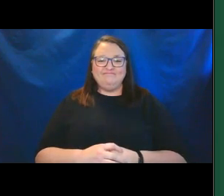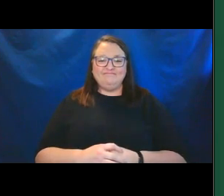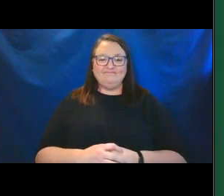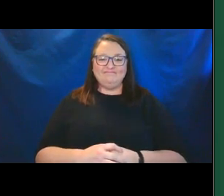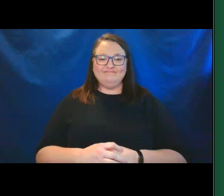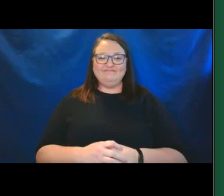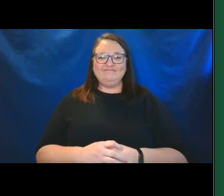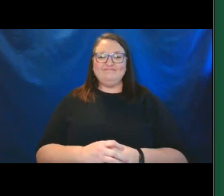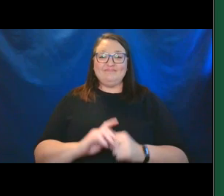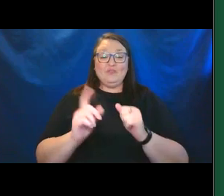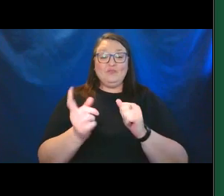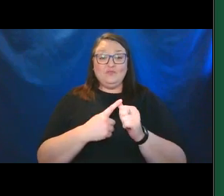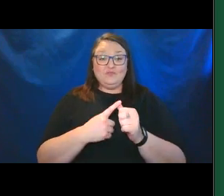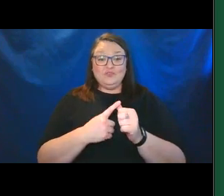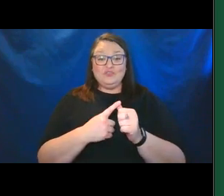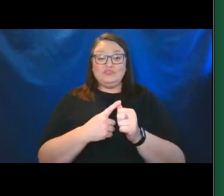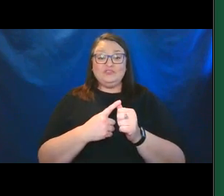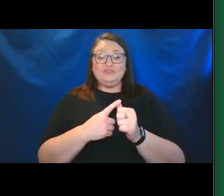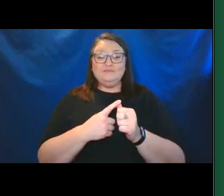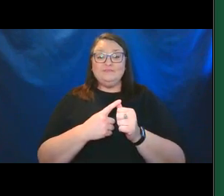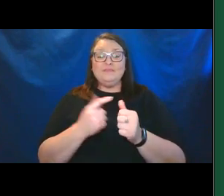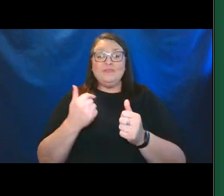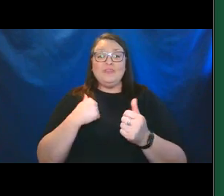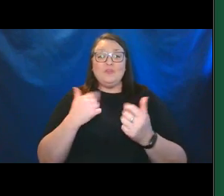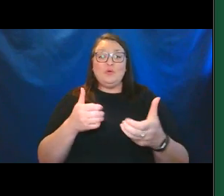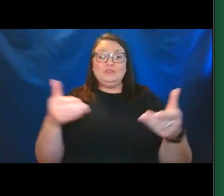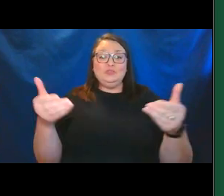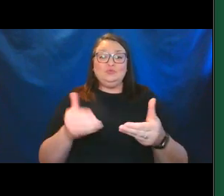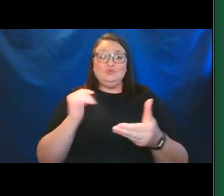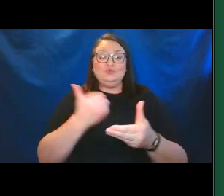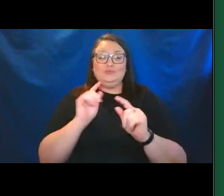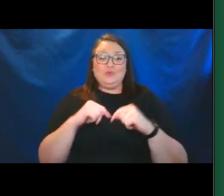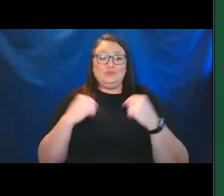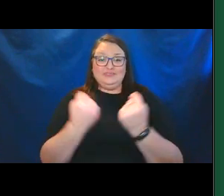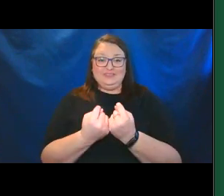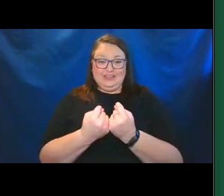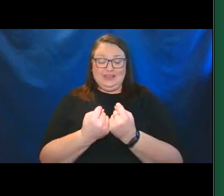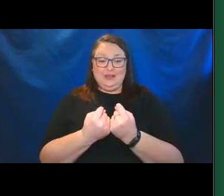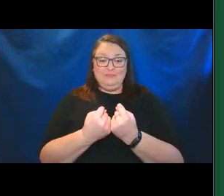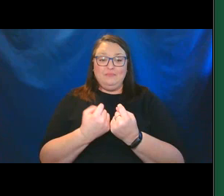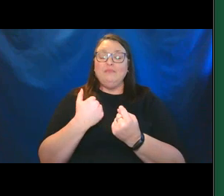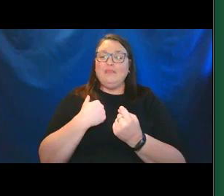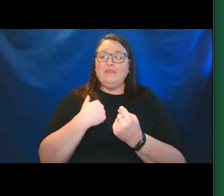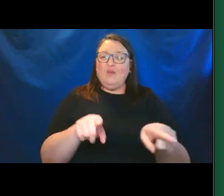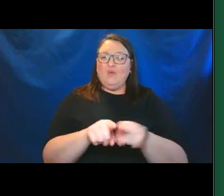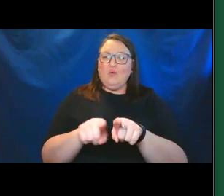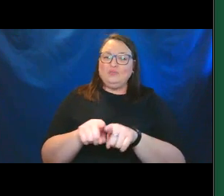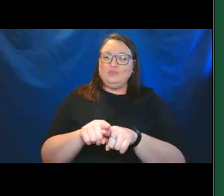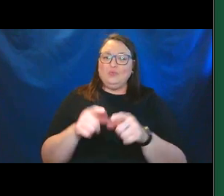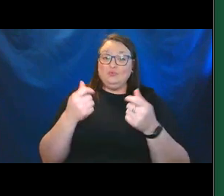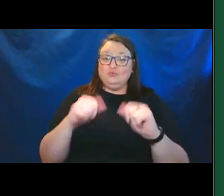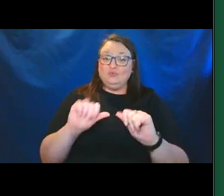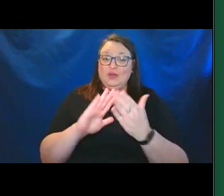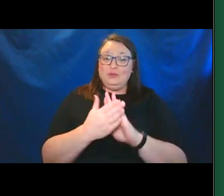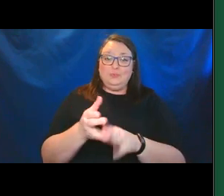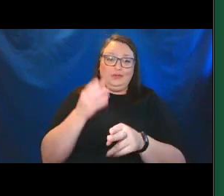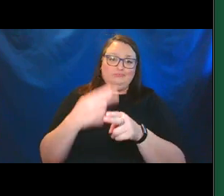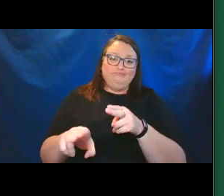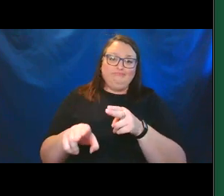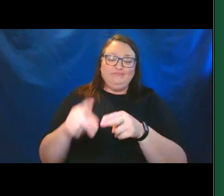So first up, I want to introduce our team. I also will try to be very brief for